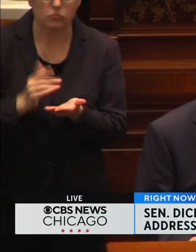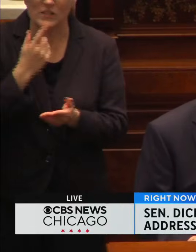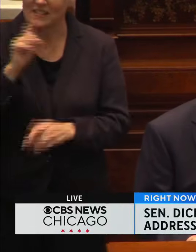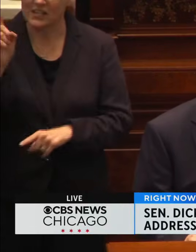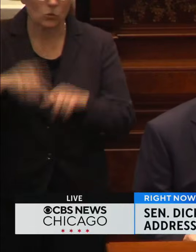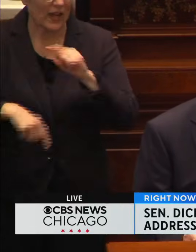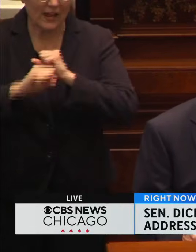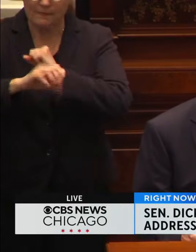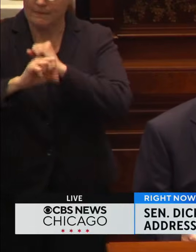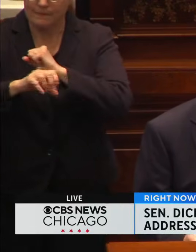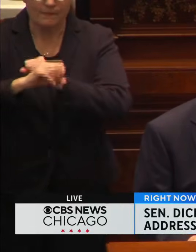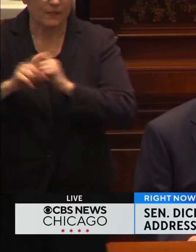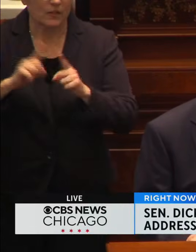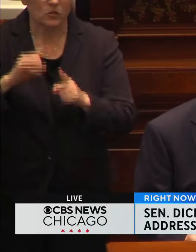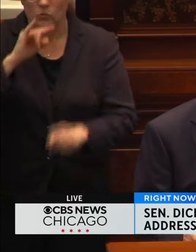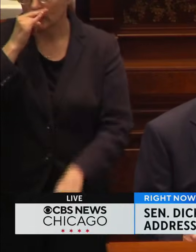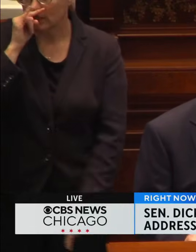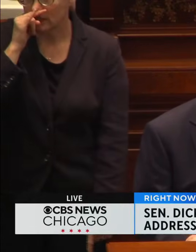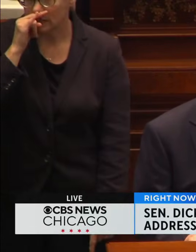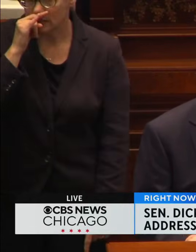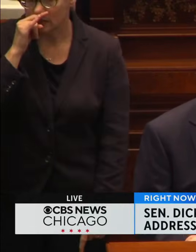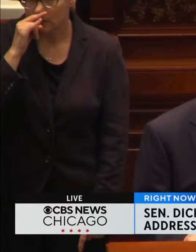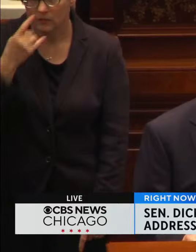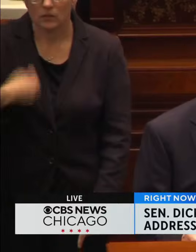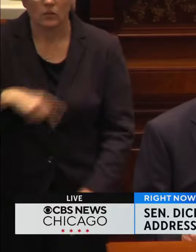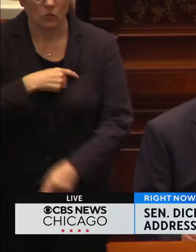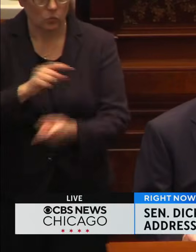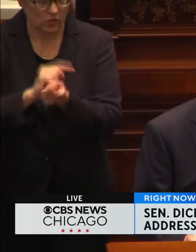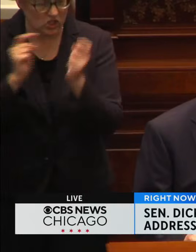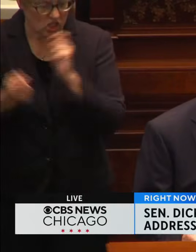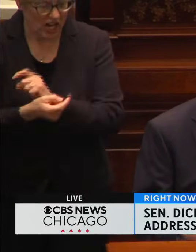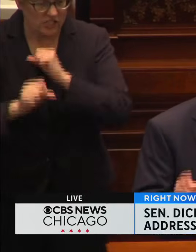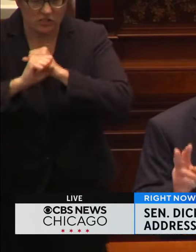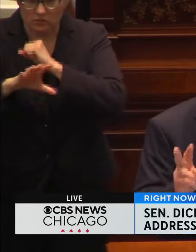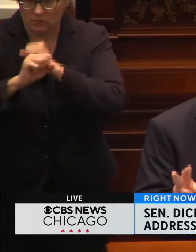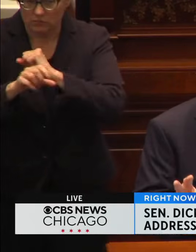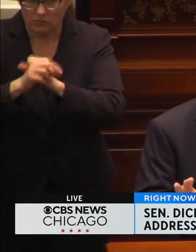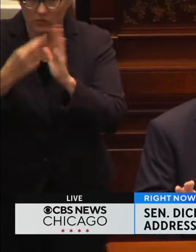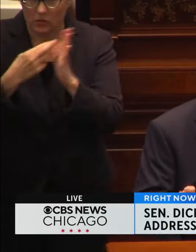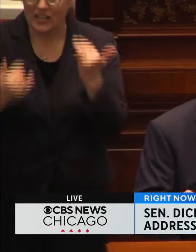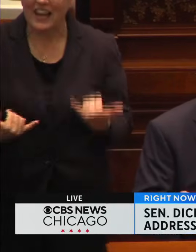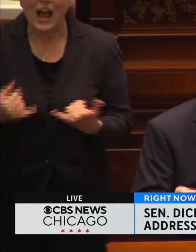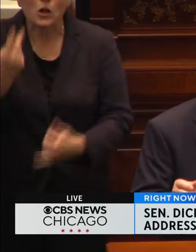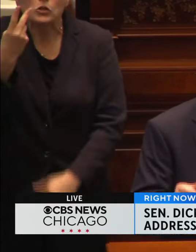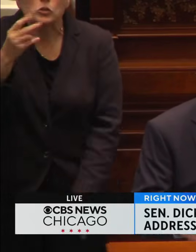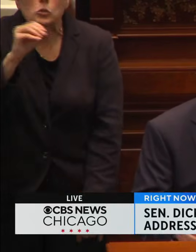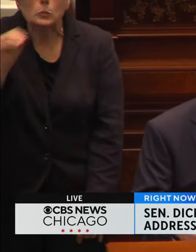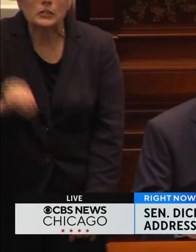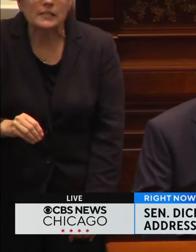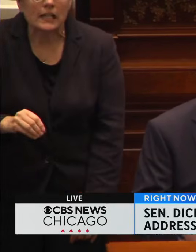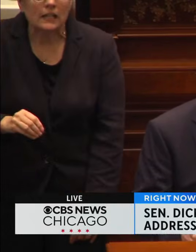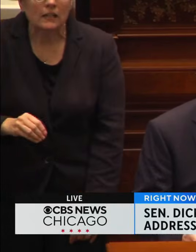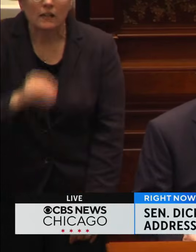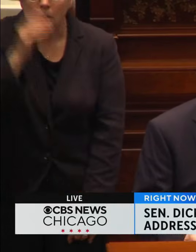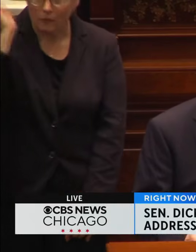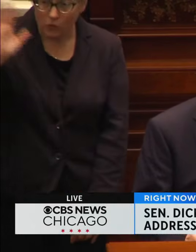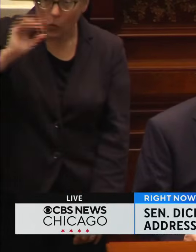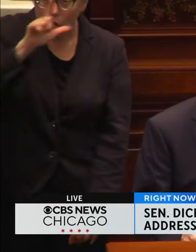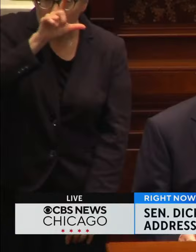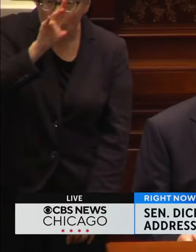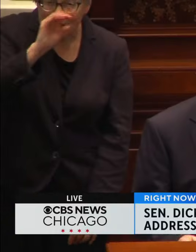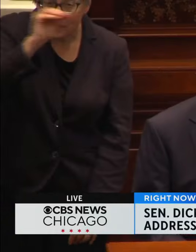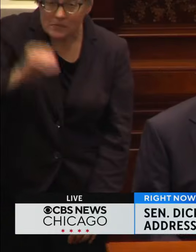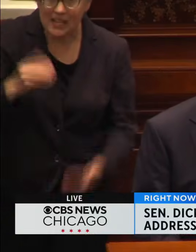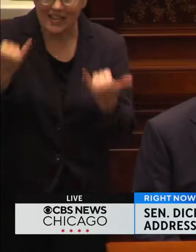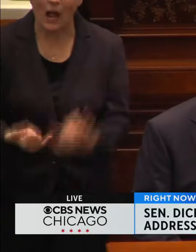kids. And as a result, we changed the marketing, and today that number is 2%, from 27 to 2%.